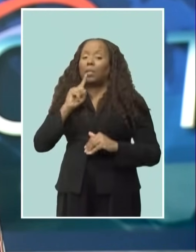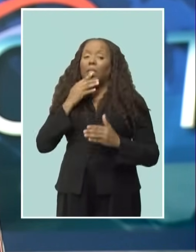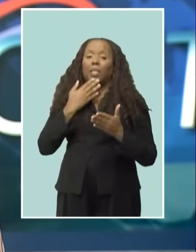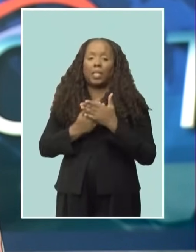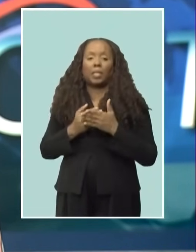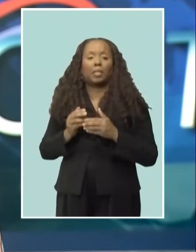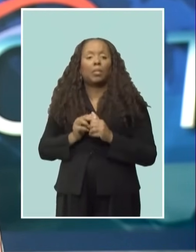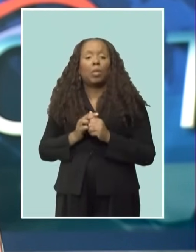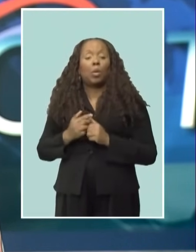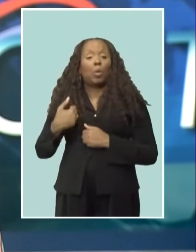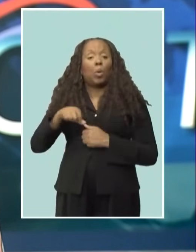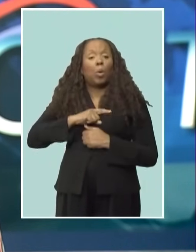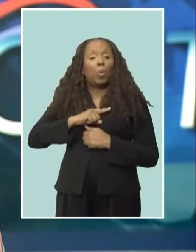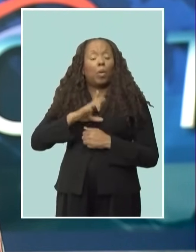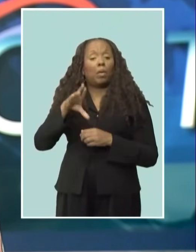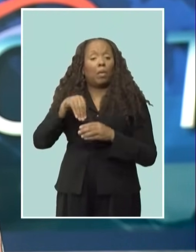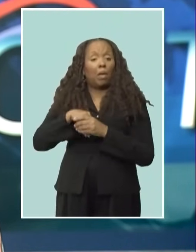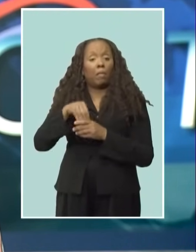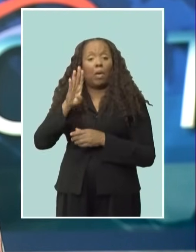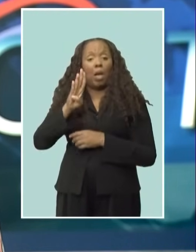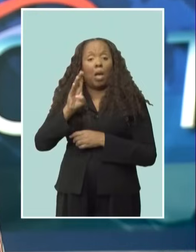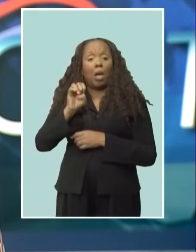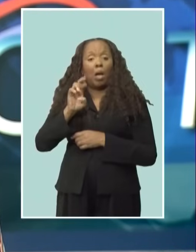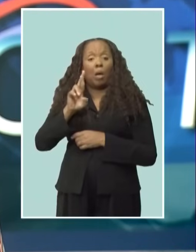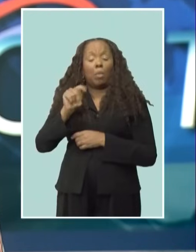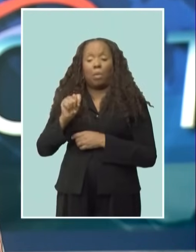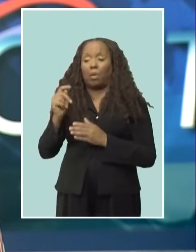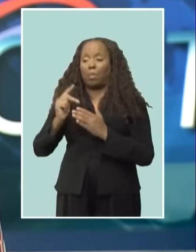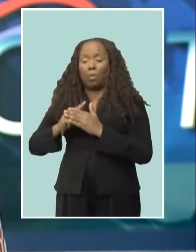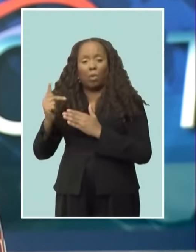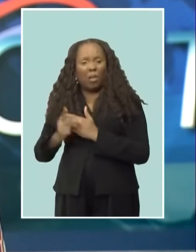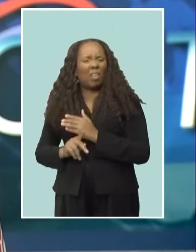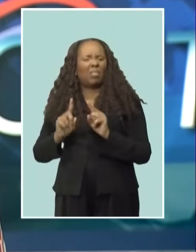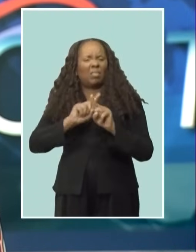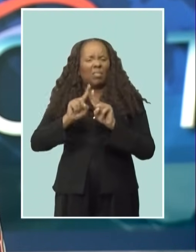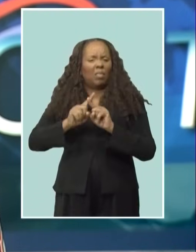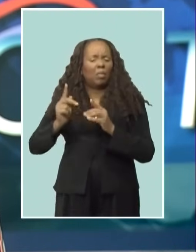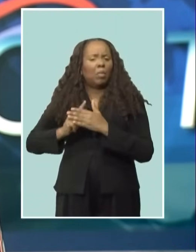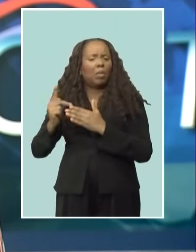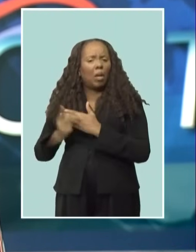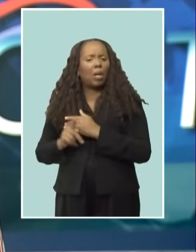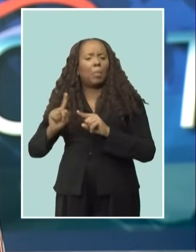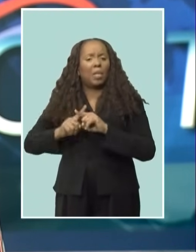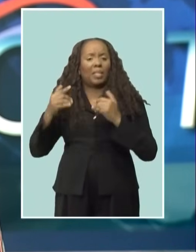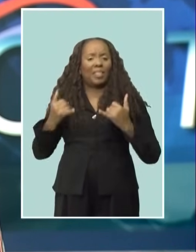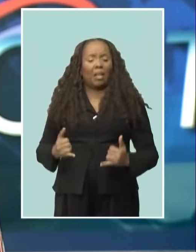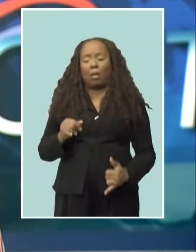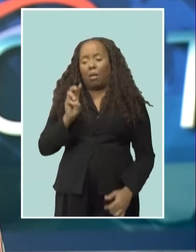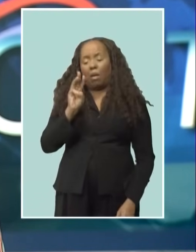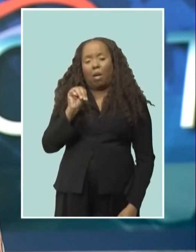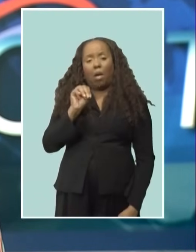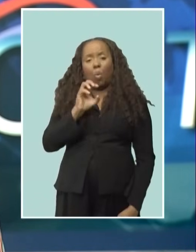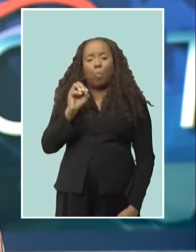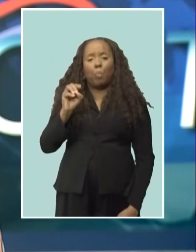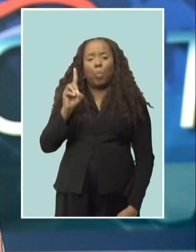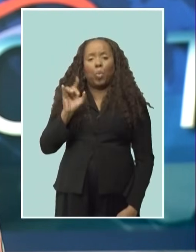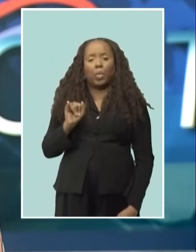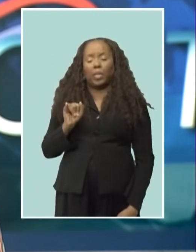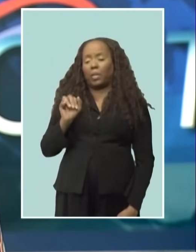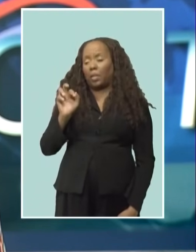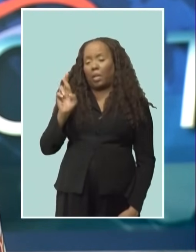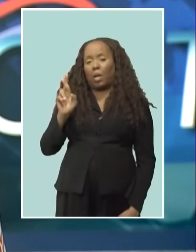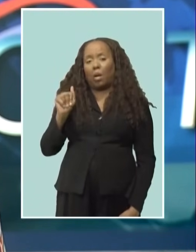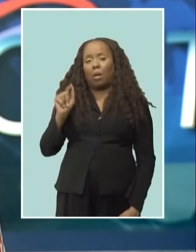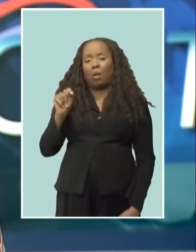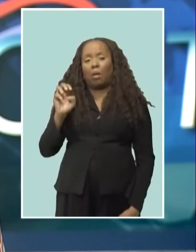in spite of the challenges the country has faced in the last 7 years. Moody's rating has elevated the long-term issuer ratings